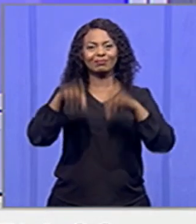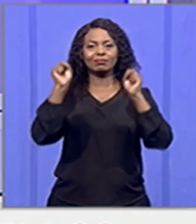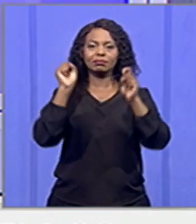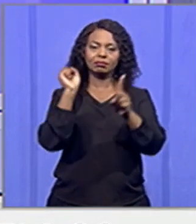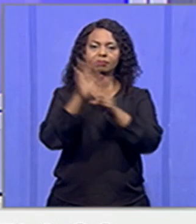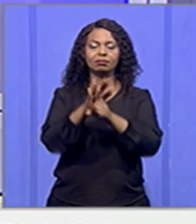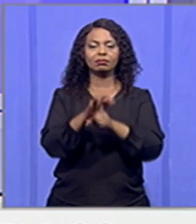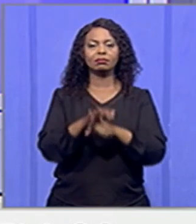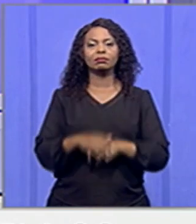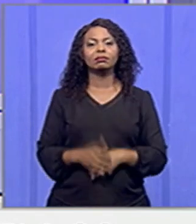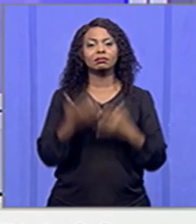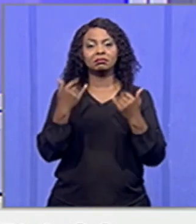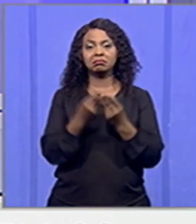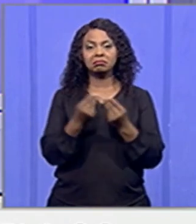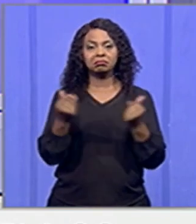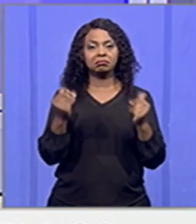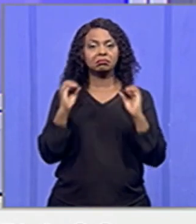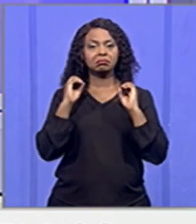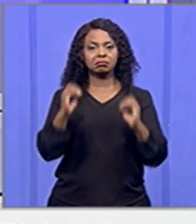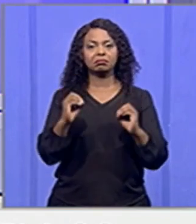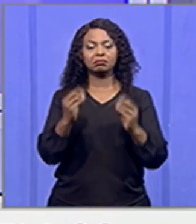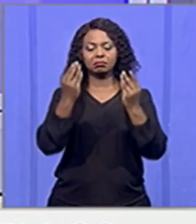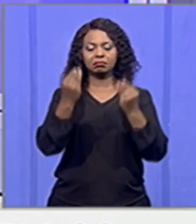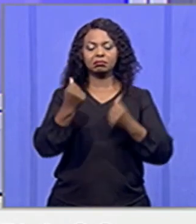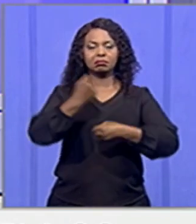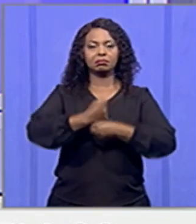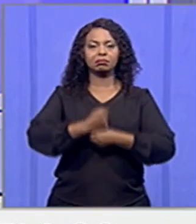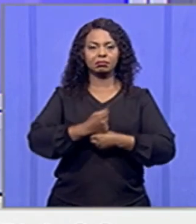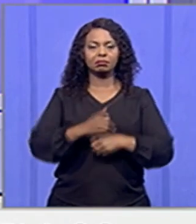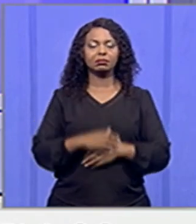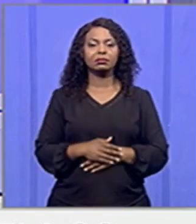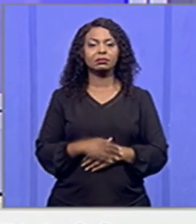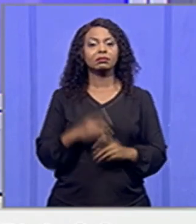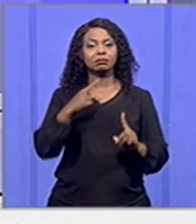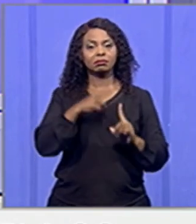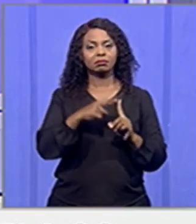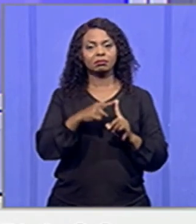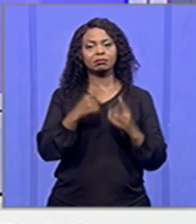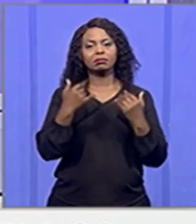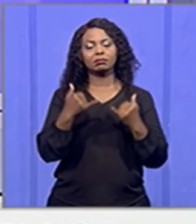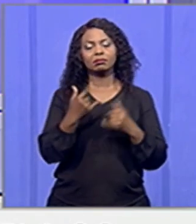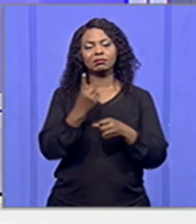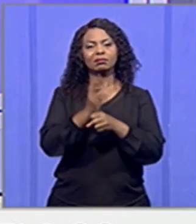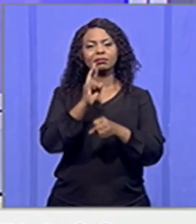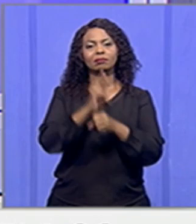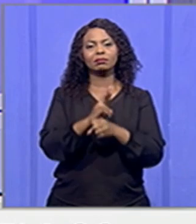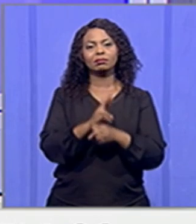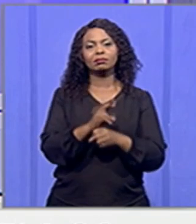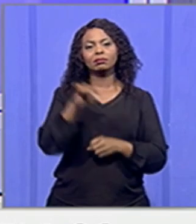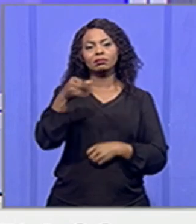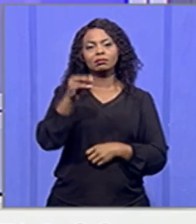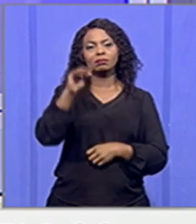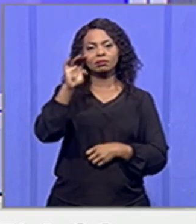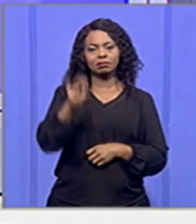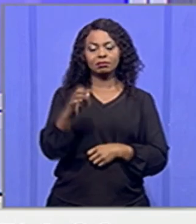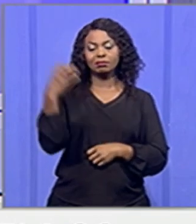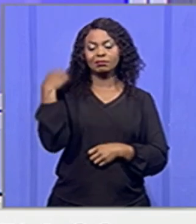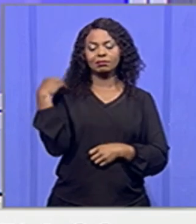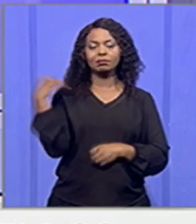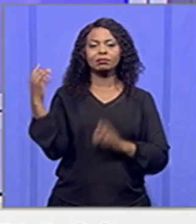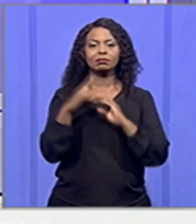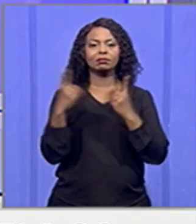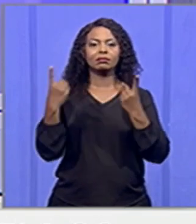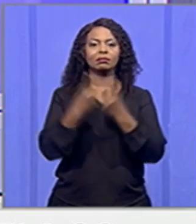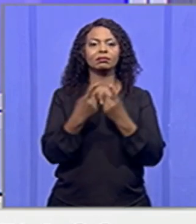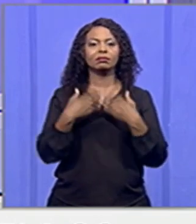ne di rarabololwa mo ngwageng ono wa dichelete. Seno ke go ya ka tona ya boitekanelo ngaka Jo Phahla yo a neng a bua kwa